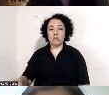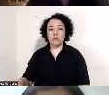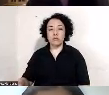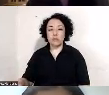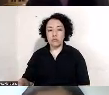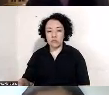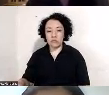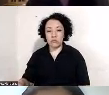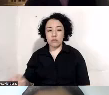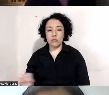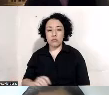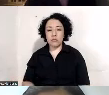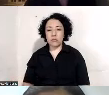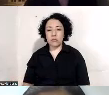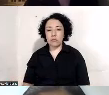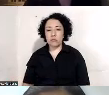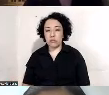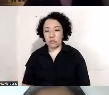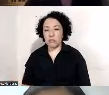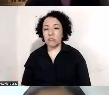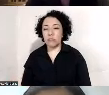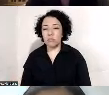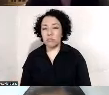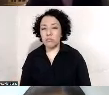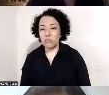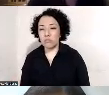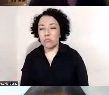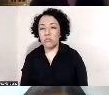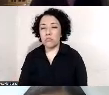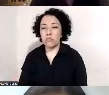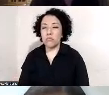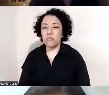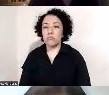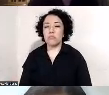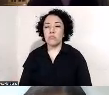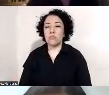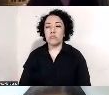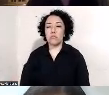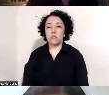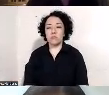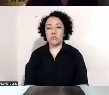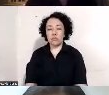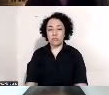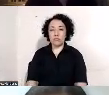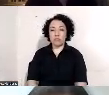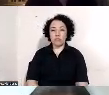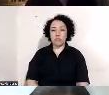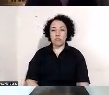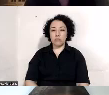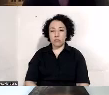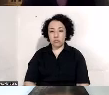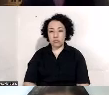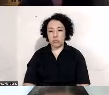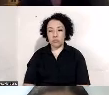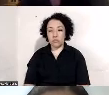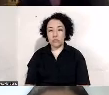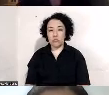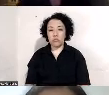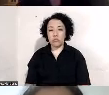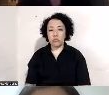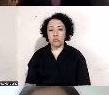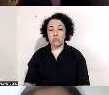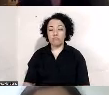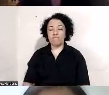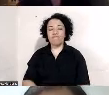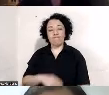a positive thing. Or taking a leadership role in one extracurricular activity. These are the things that make a difference. Então,